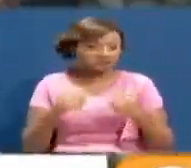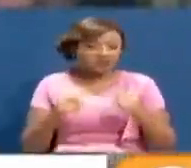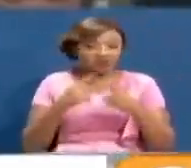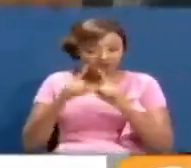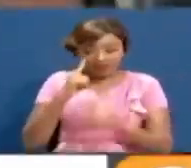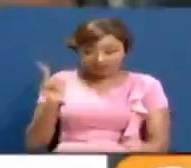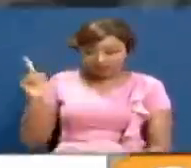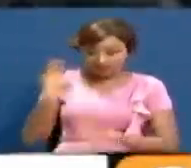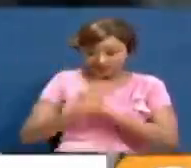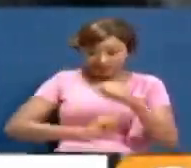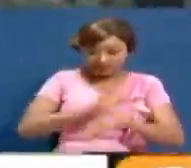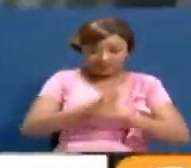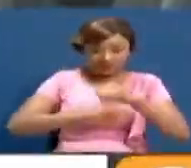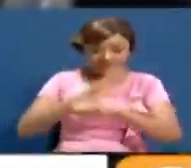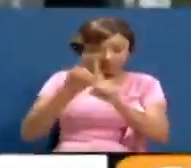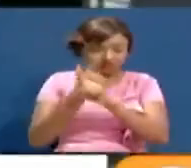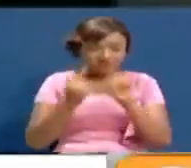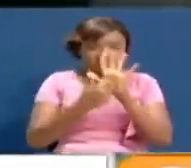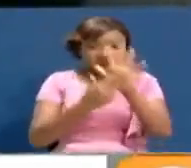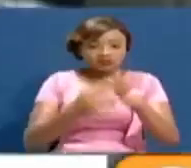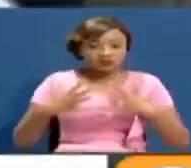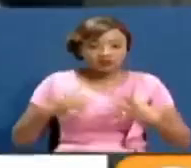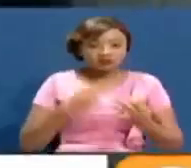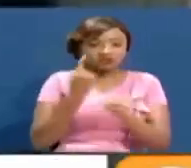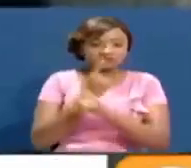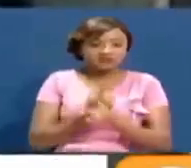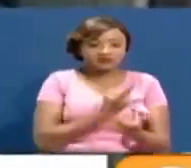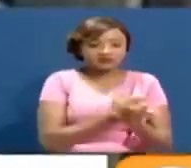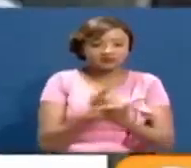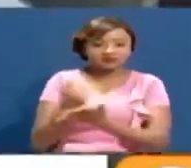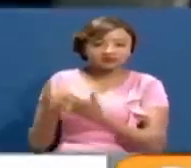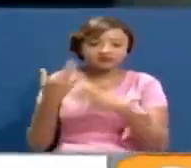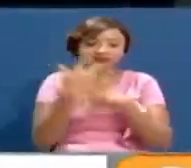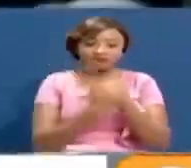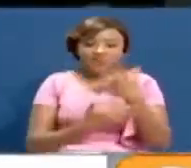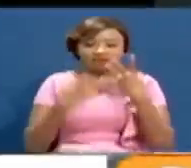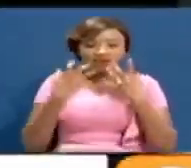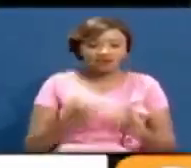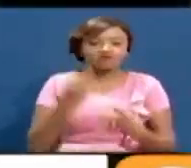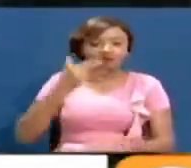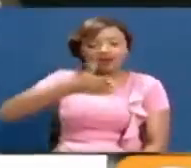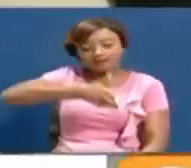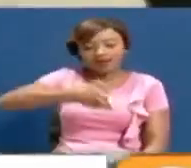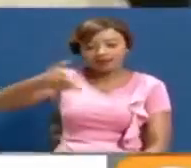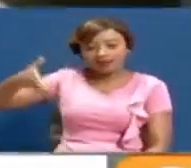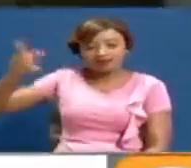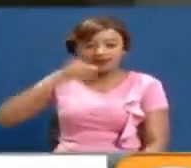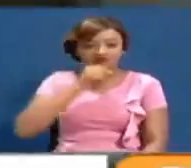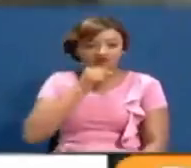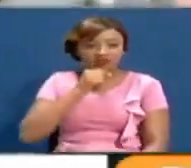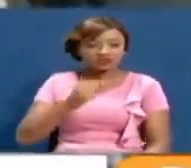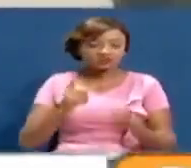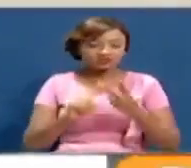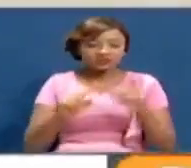photos shared on social media showed several people lying on the streets covered in blood, allegedly shot dead. A Uganda Red